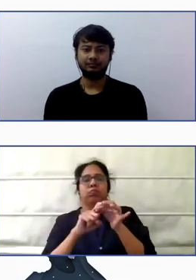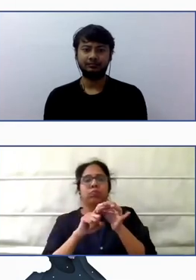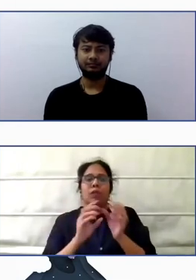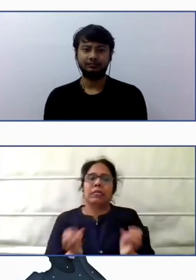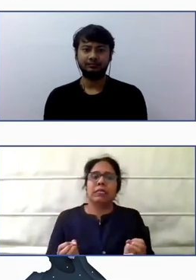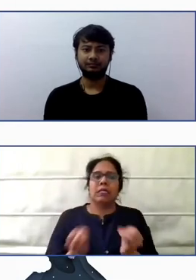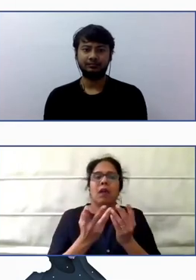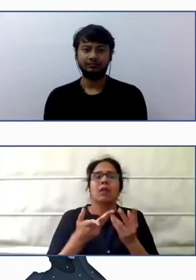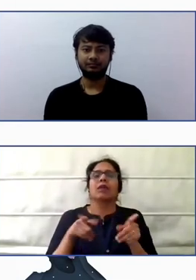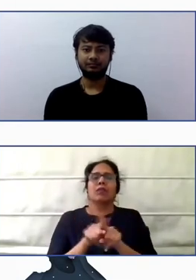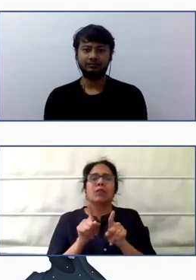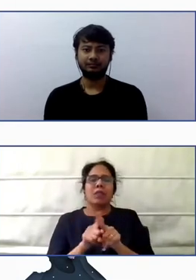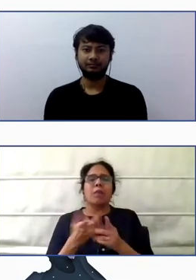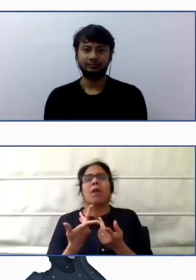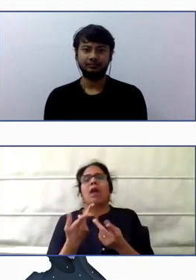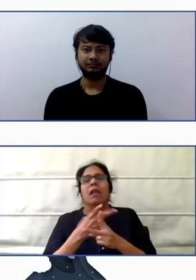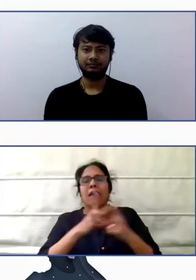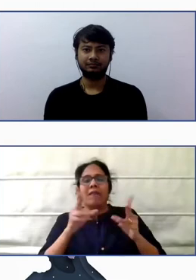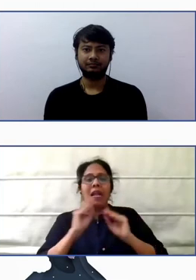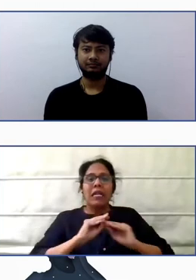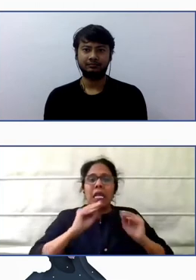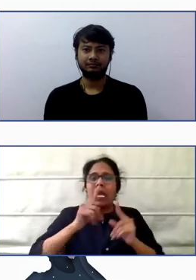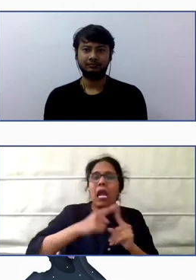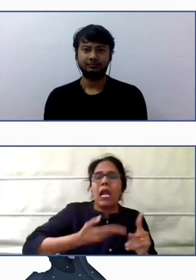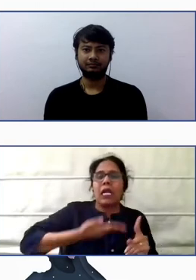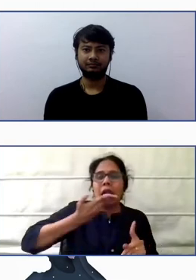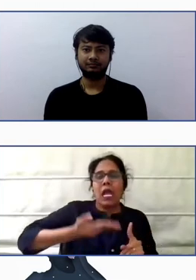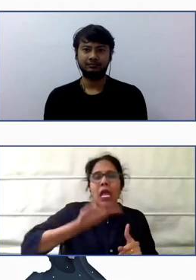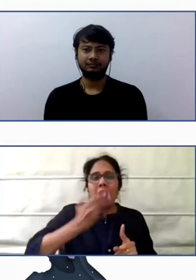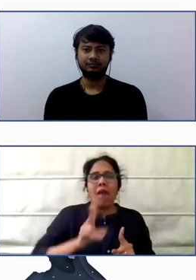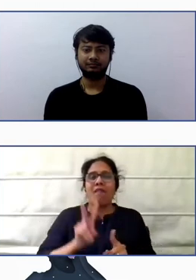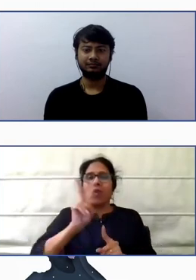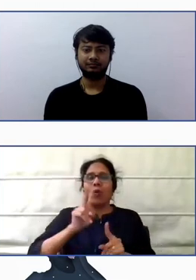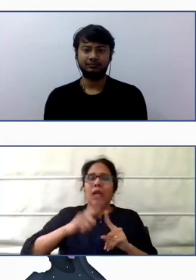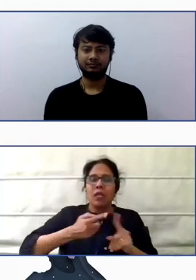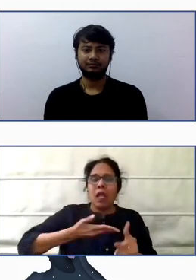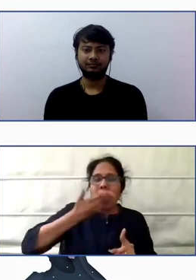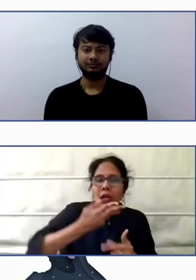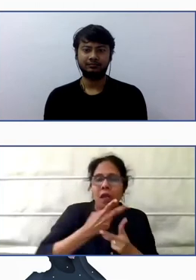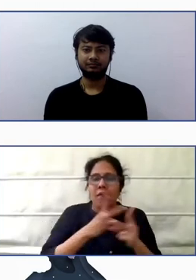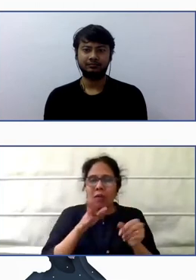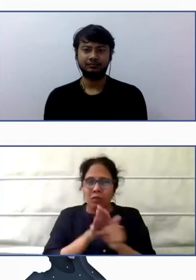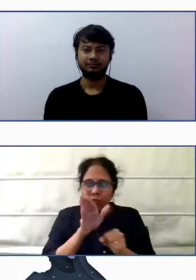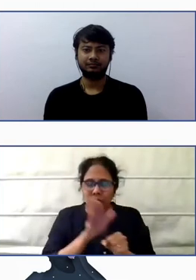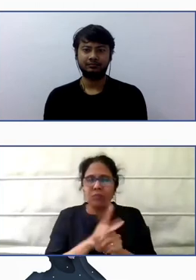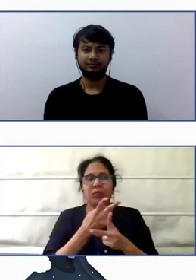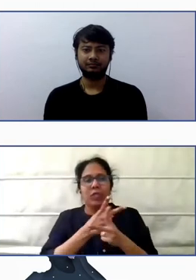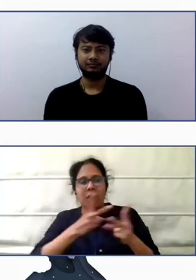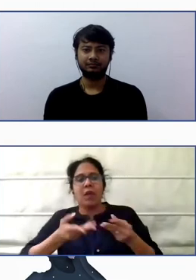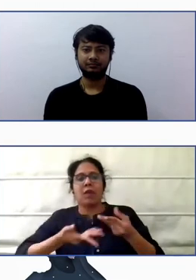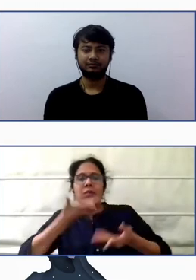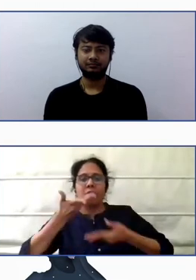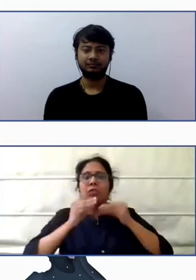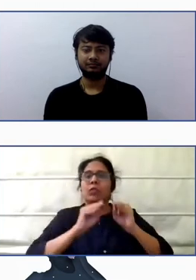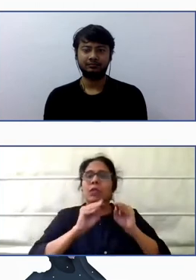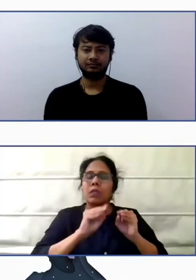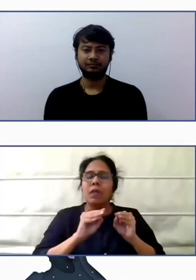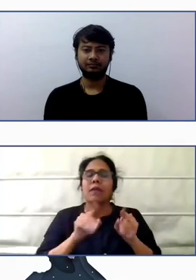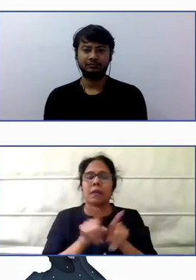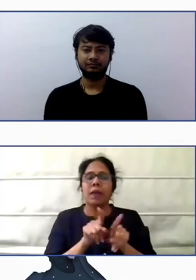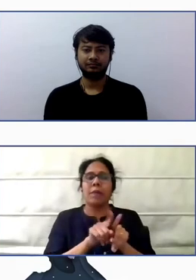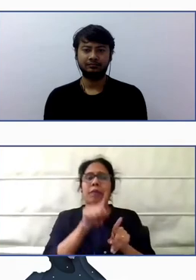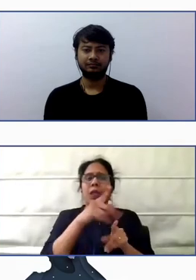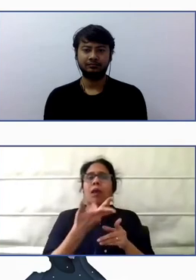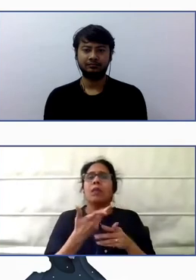vocational trainings with support of partner NGOs in rural areas. Like Harish said, right, you know,